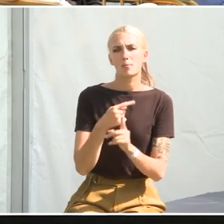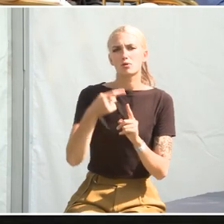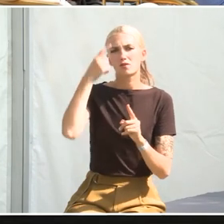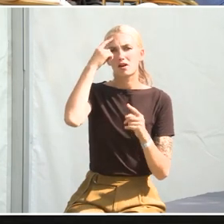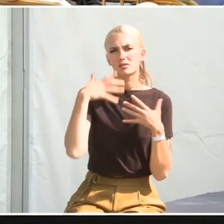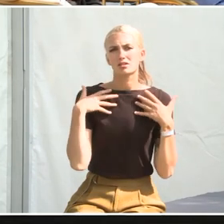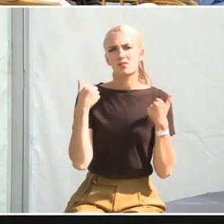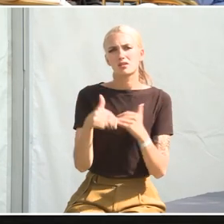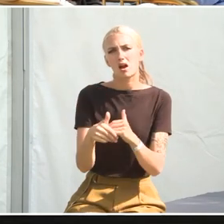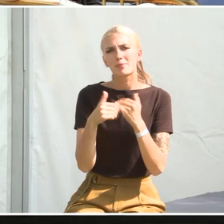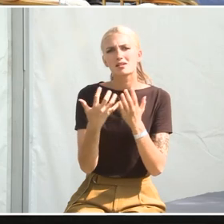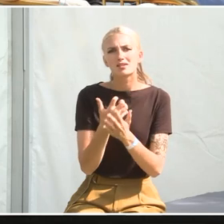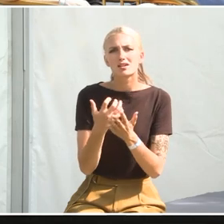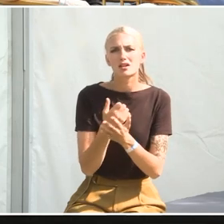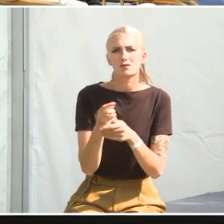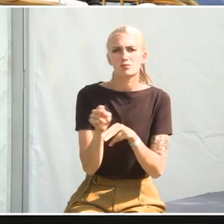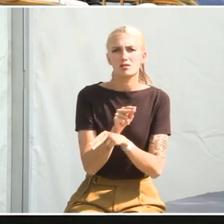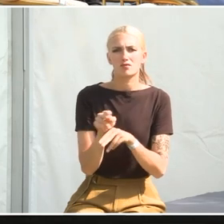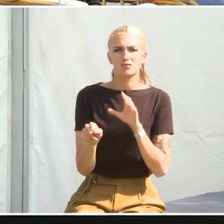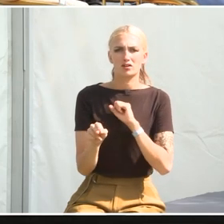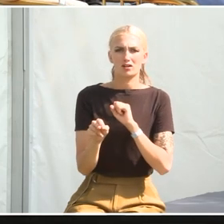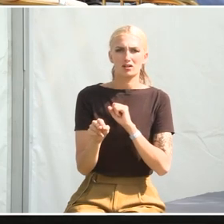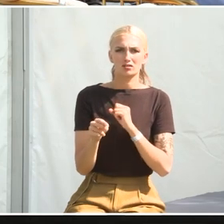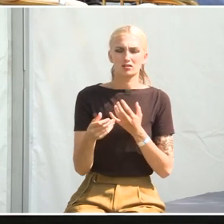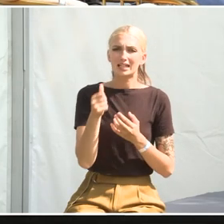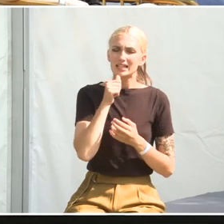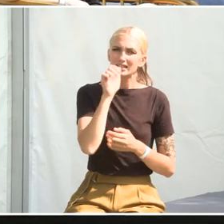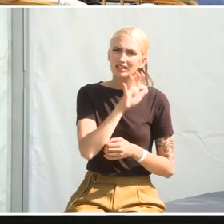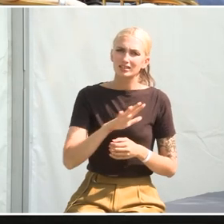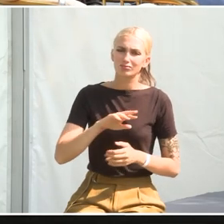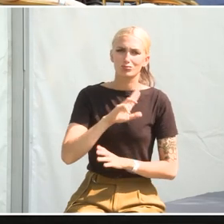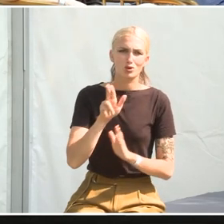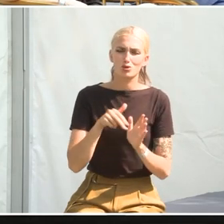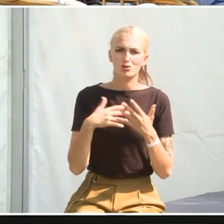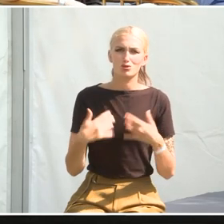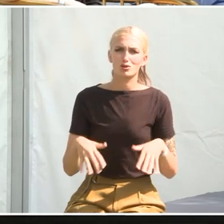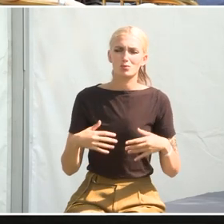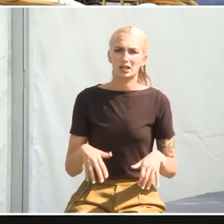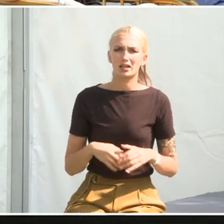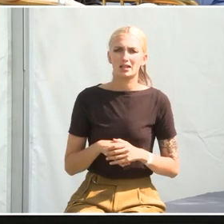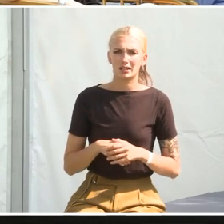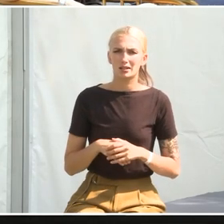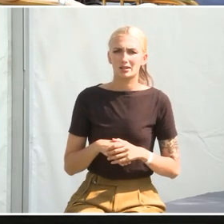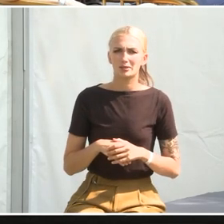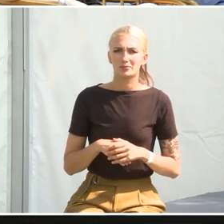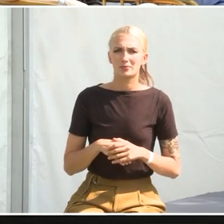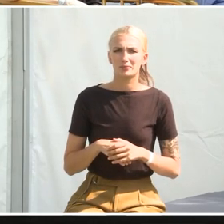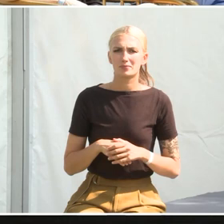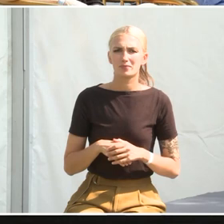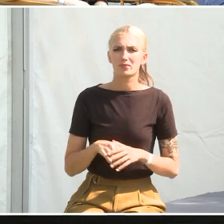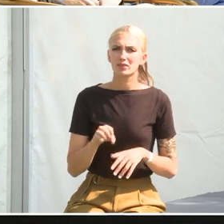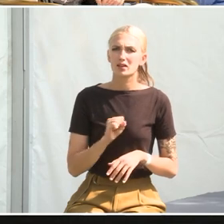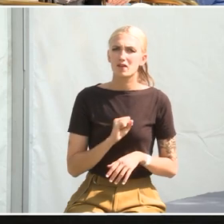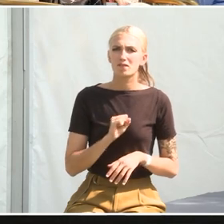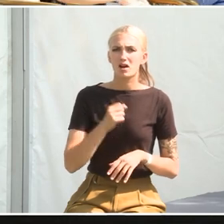health help. We have a lot of struggles with that in Estonia. And I feel like there's firstly access to